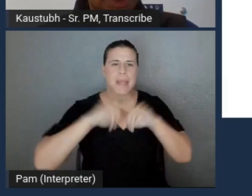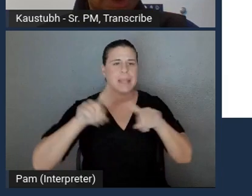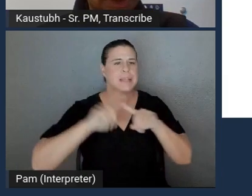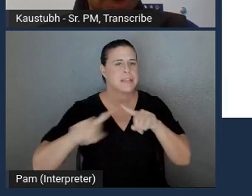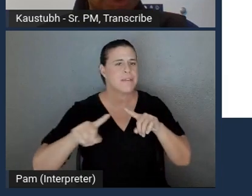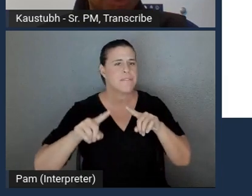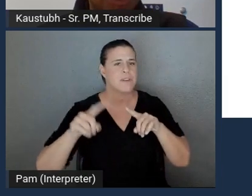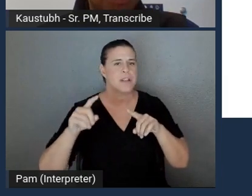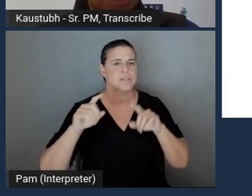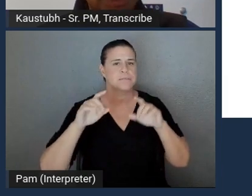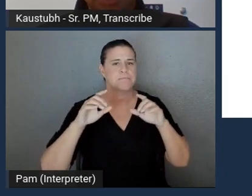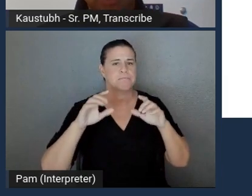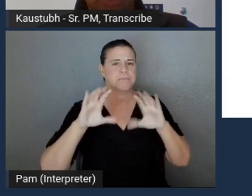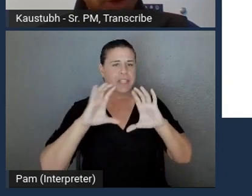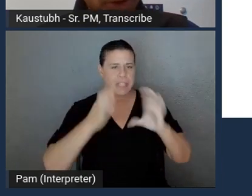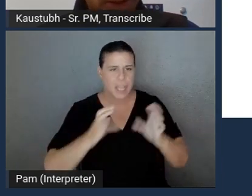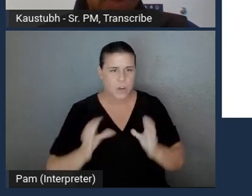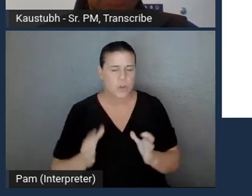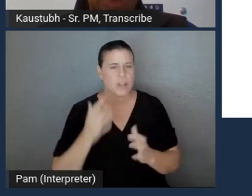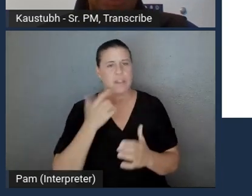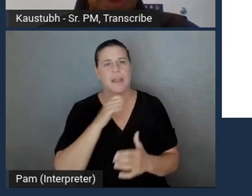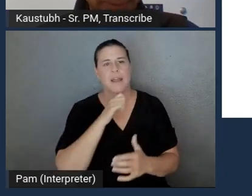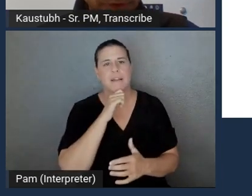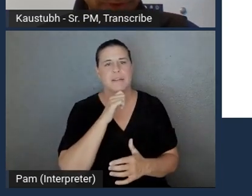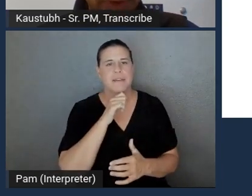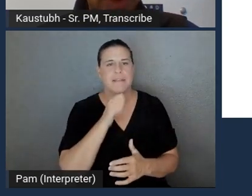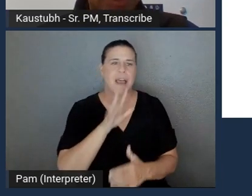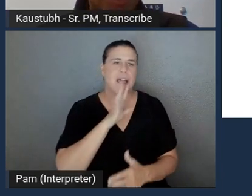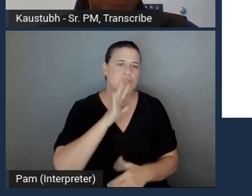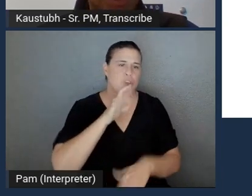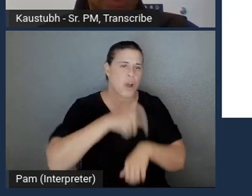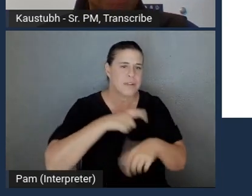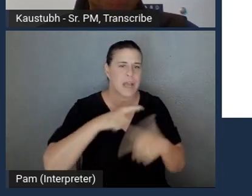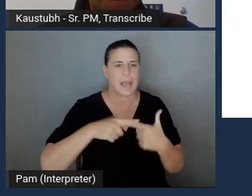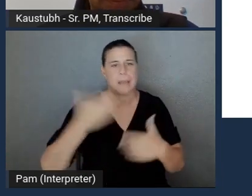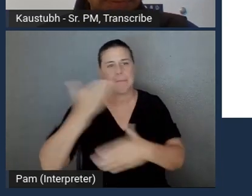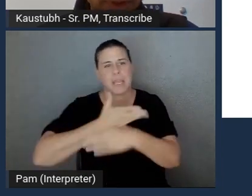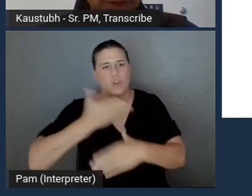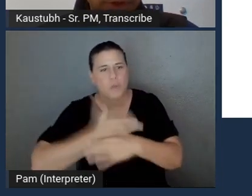conversation characteristics, things like non-talk time, interruptions,